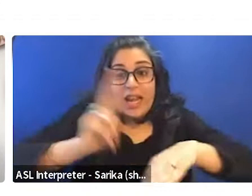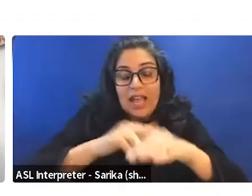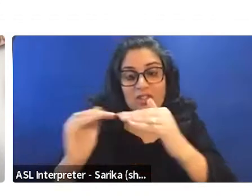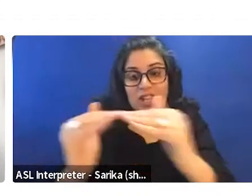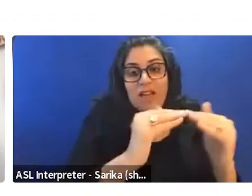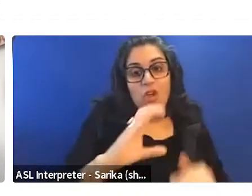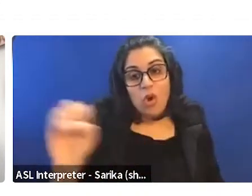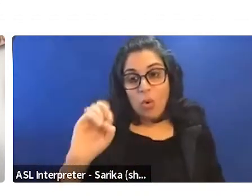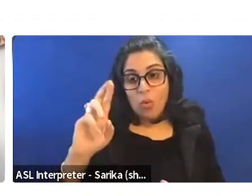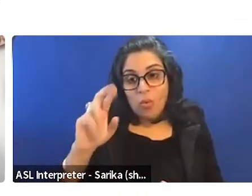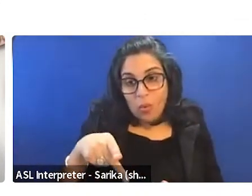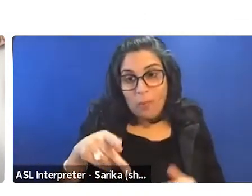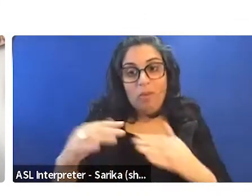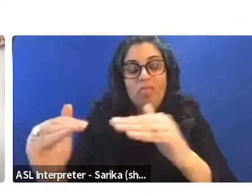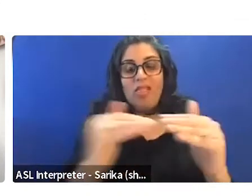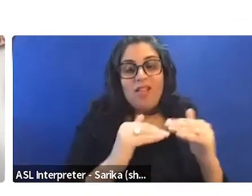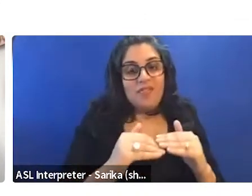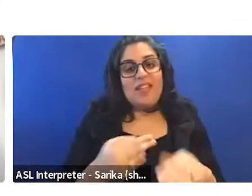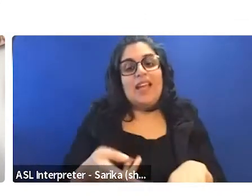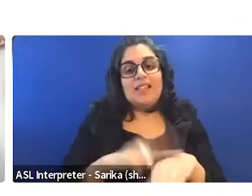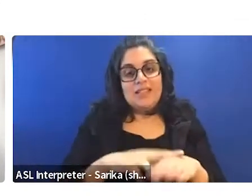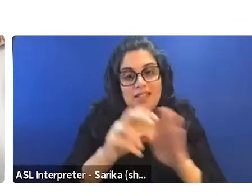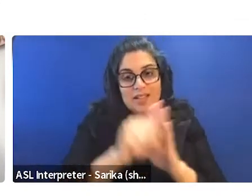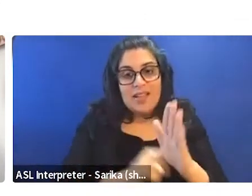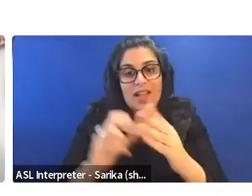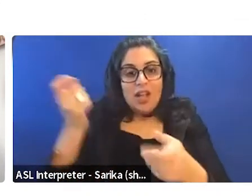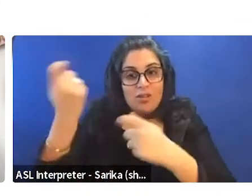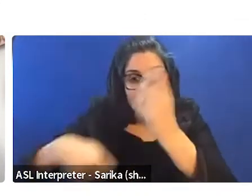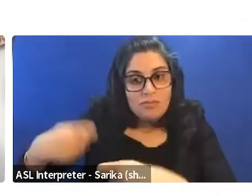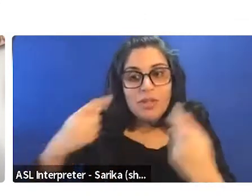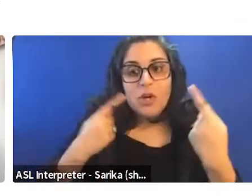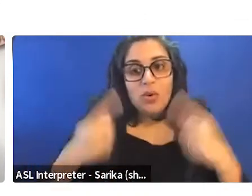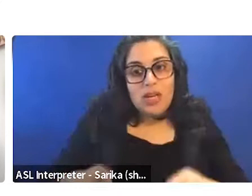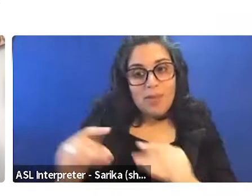corporation level, and on a nation state trade agreement level as well.